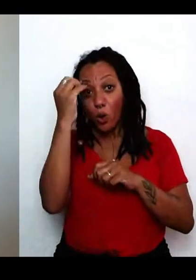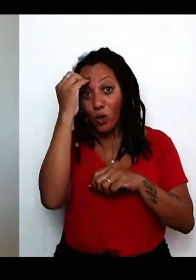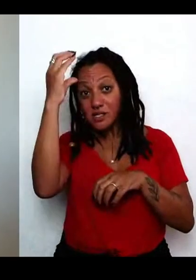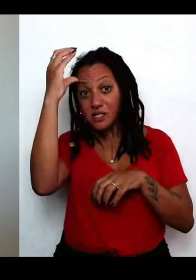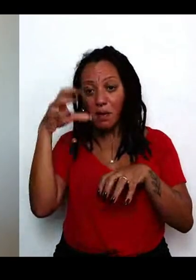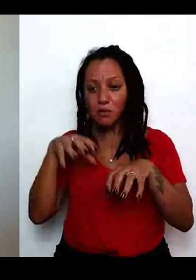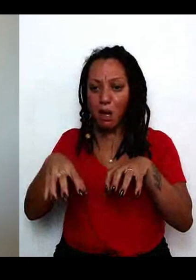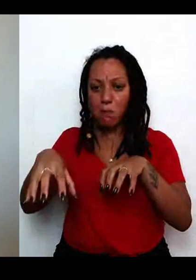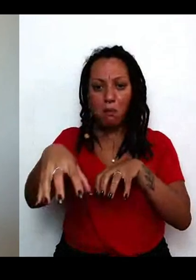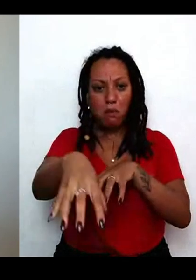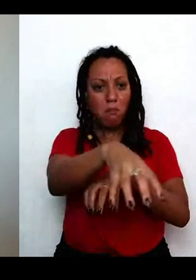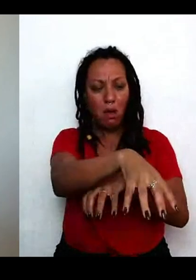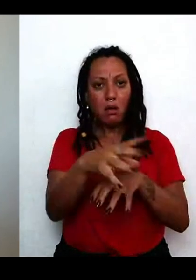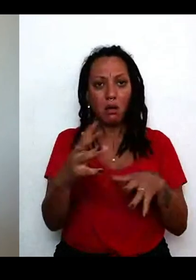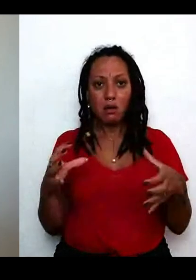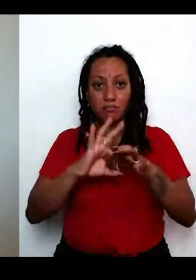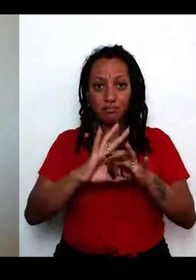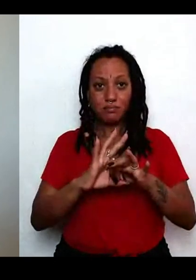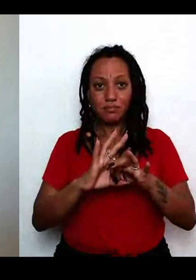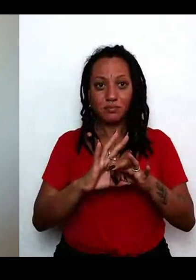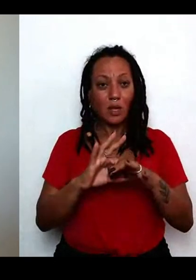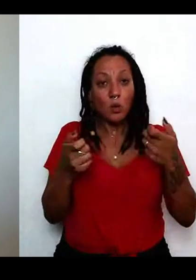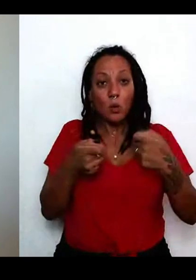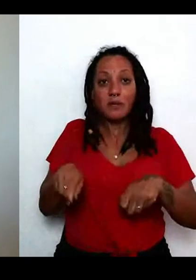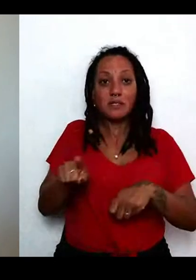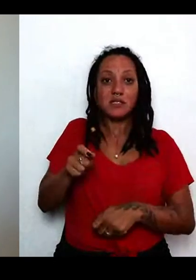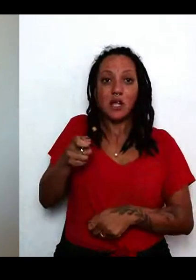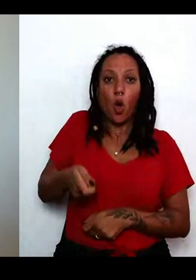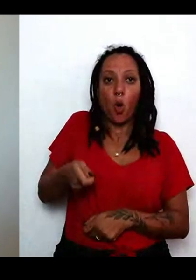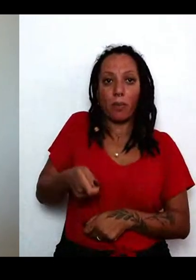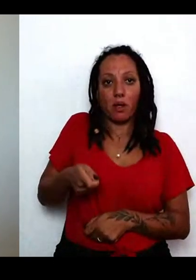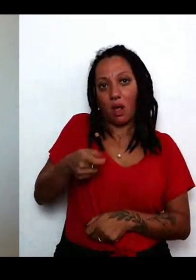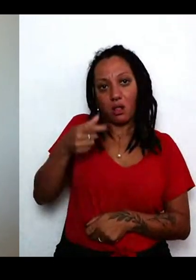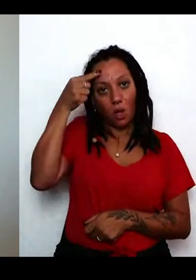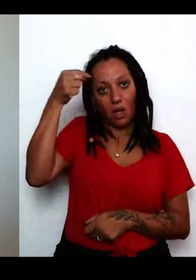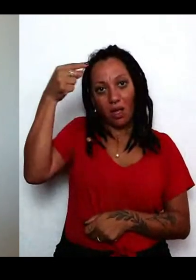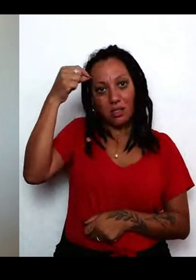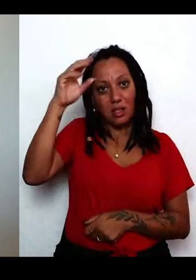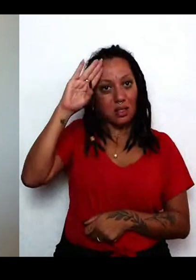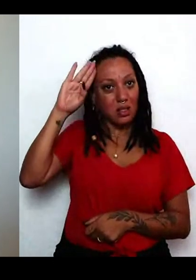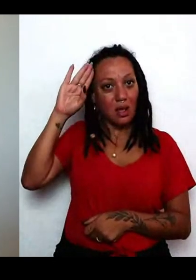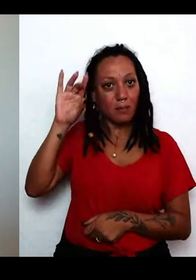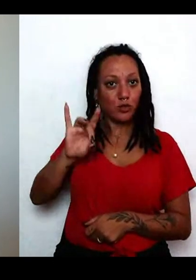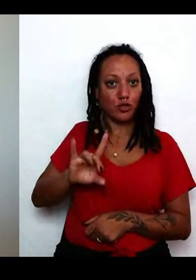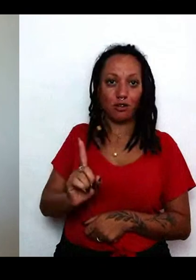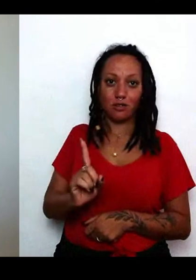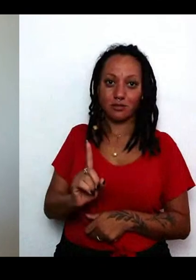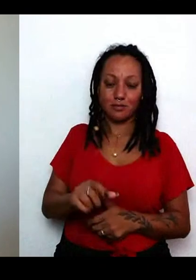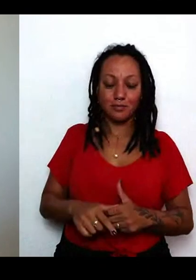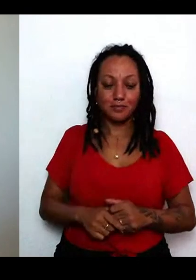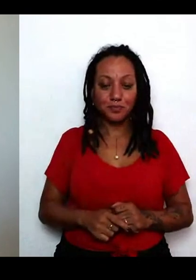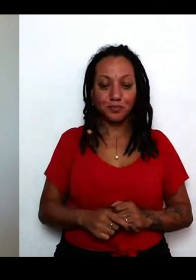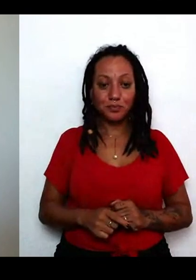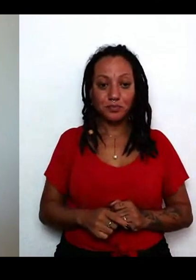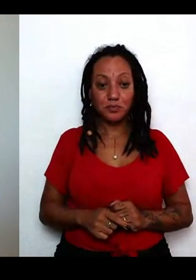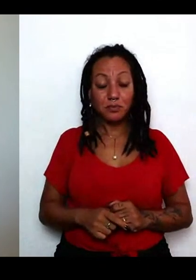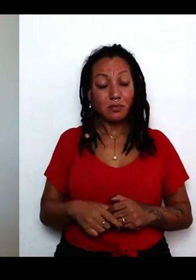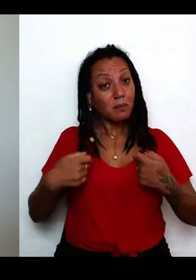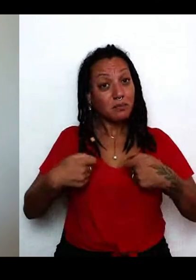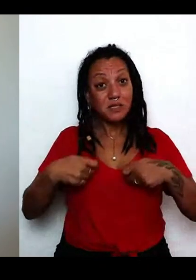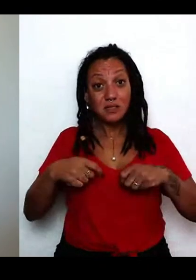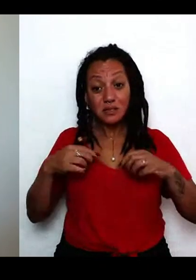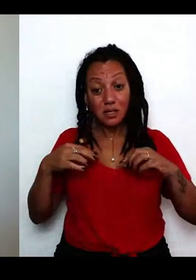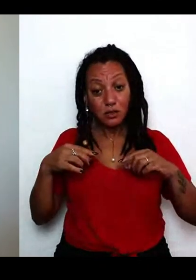um it's important that we get you know that we think about what this means from a philosophical perspective because the way that